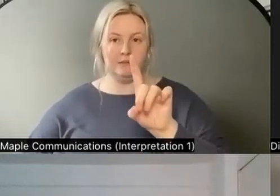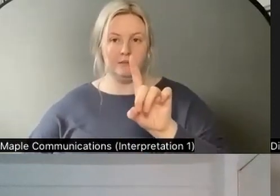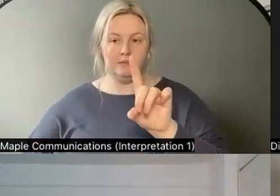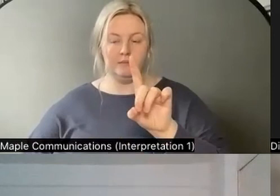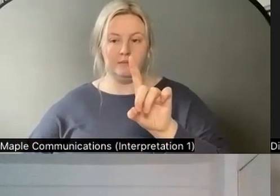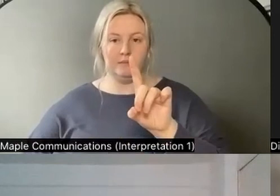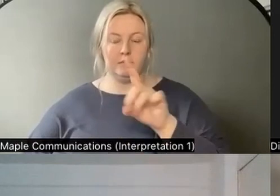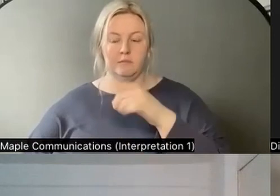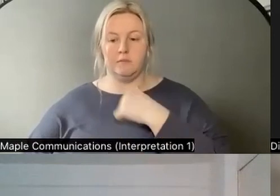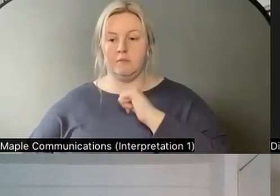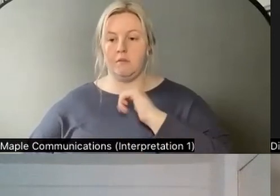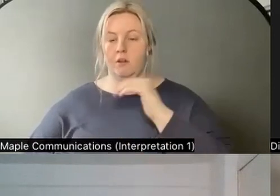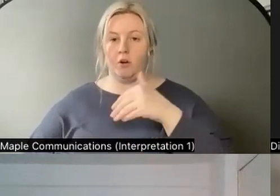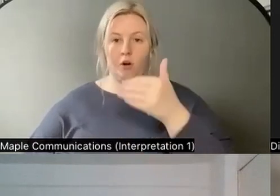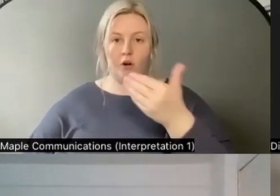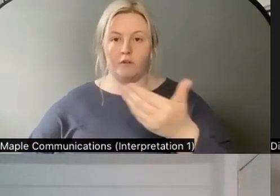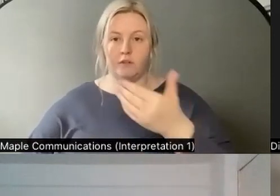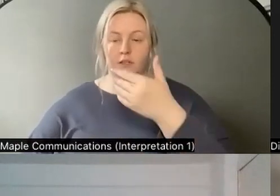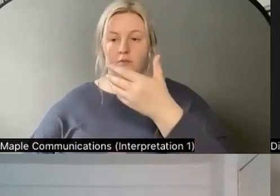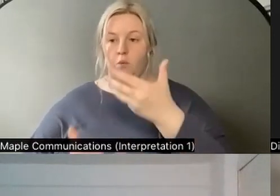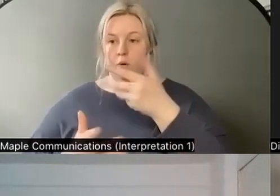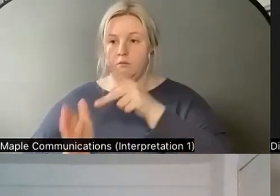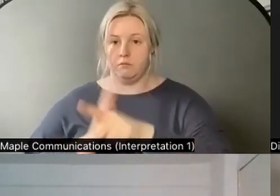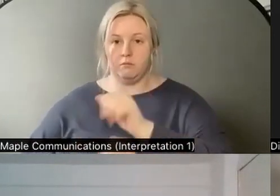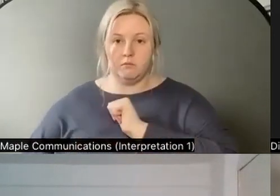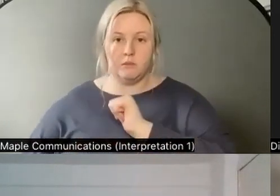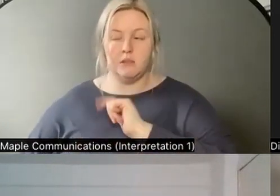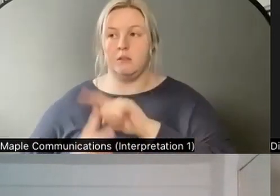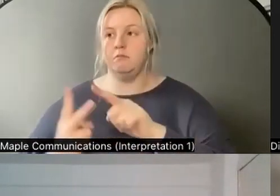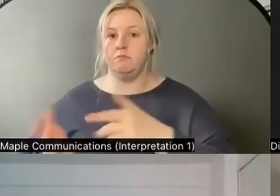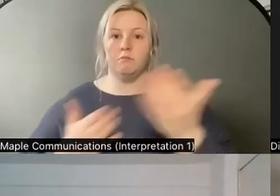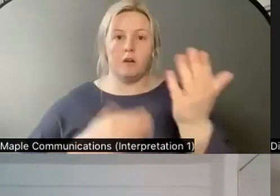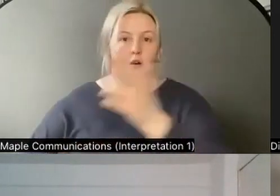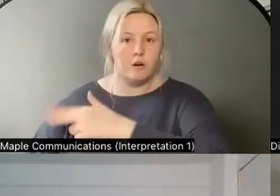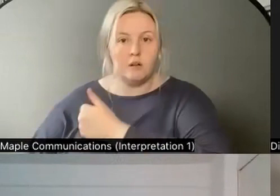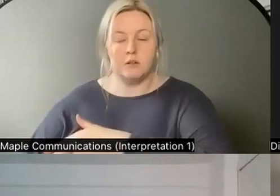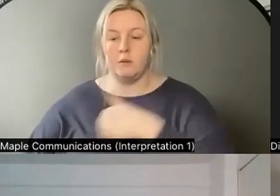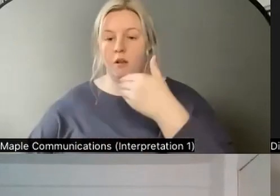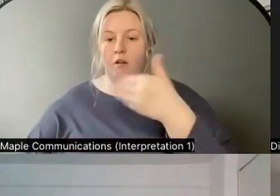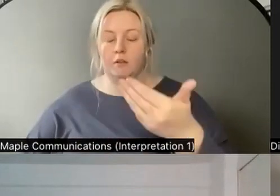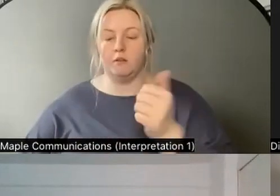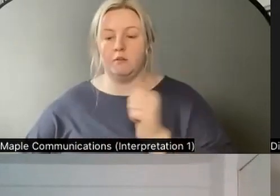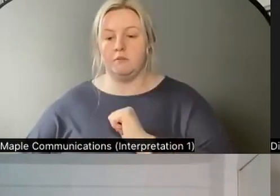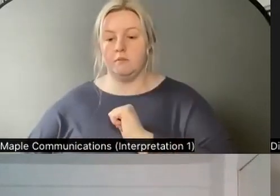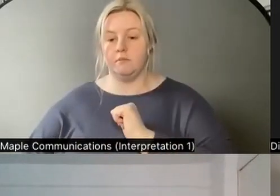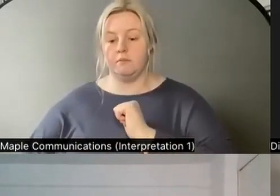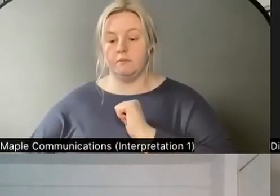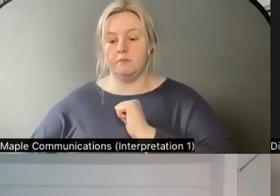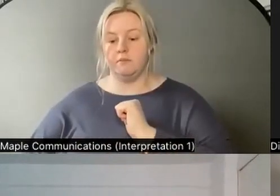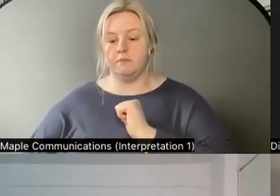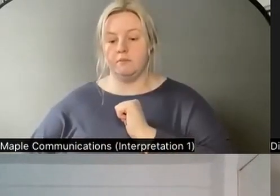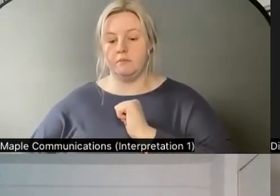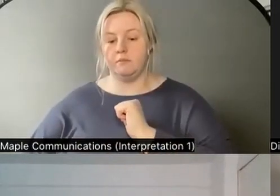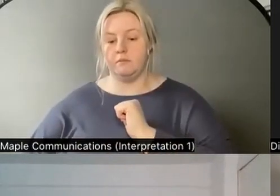regularly suicidal. I had been hospitalized, and had MAID been available then, I